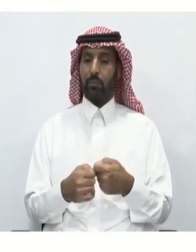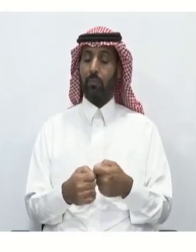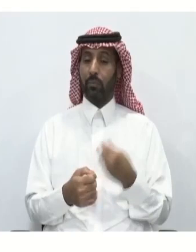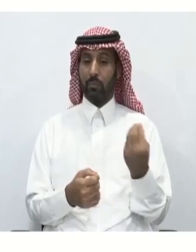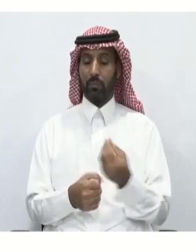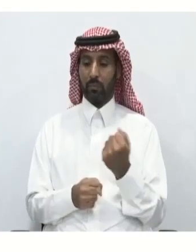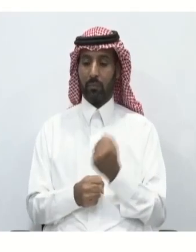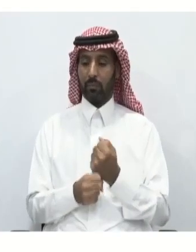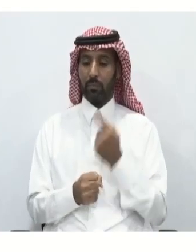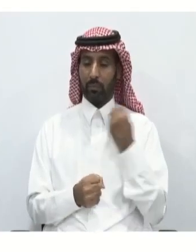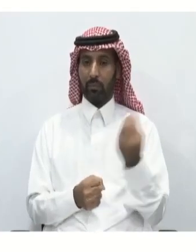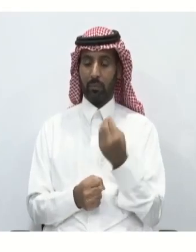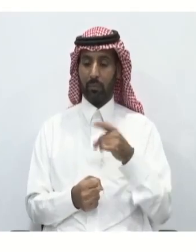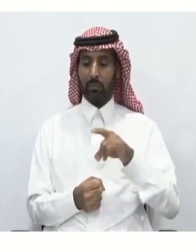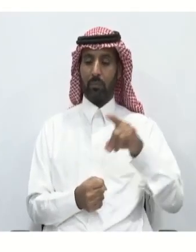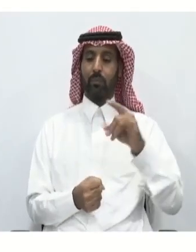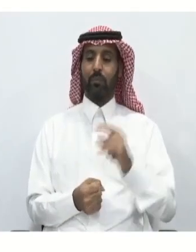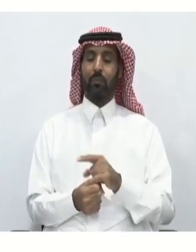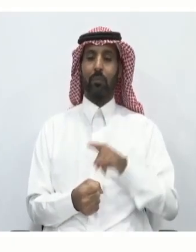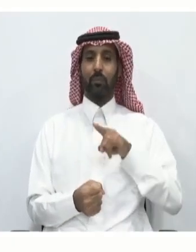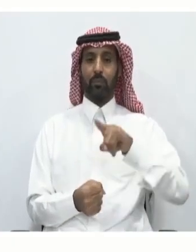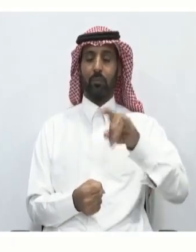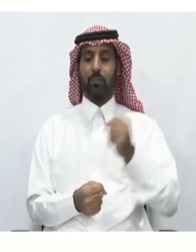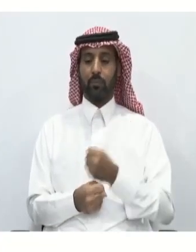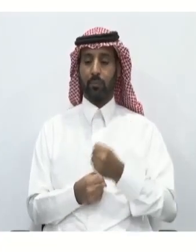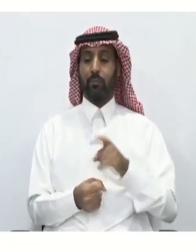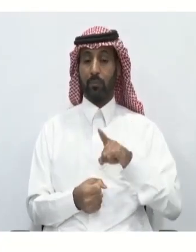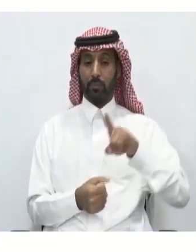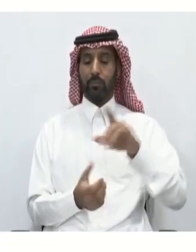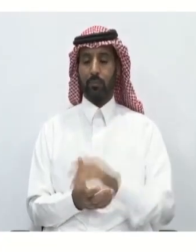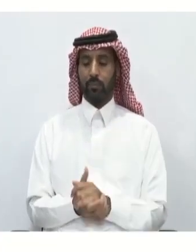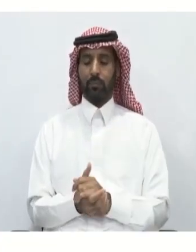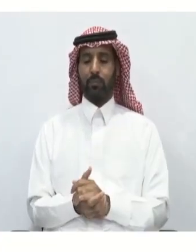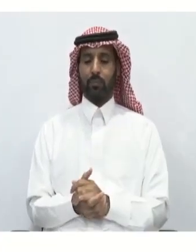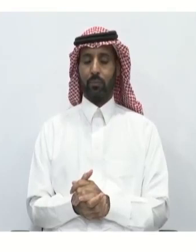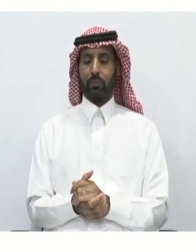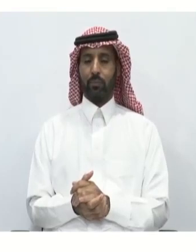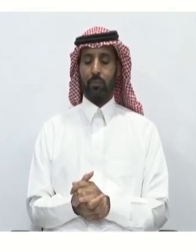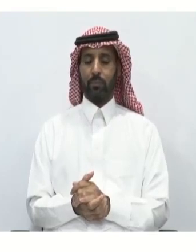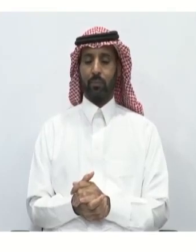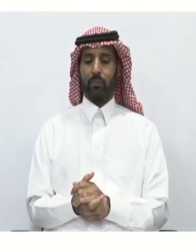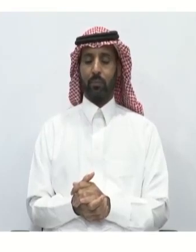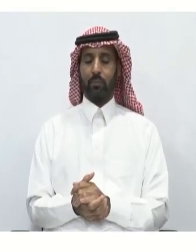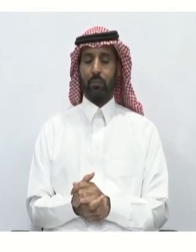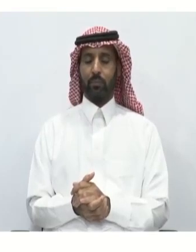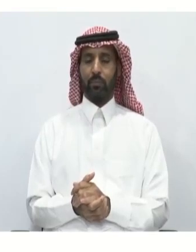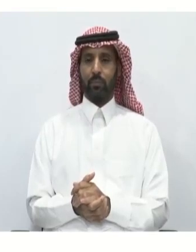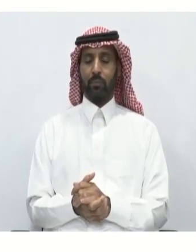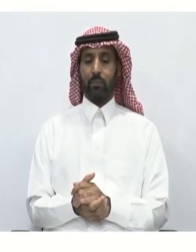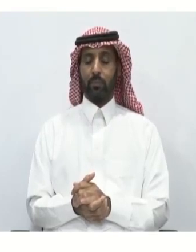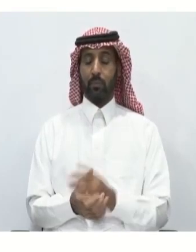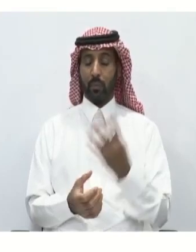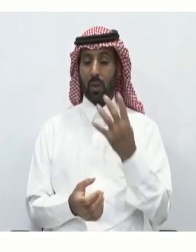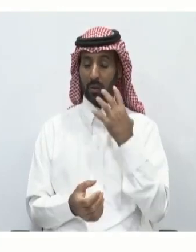Excellent. It's a business trip. How do we know? Because he mentioned the hotel, that it's fabulous with the